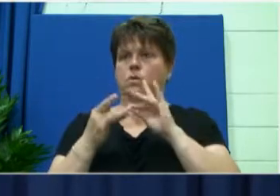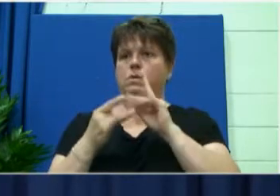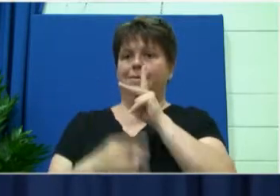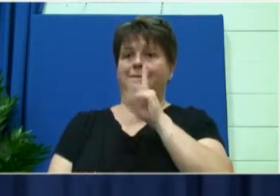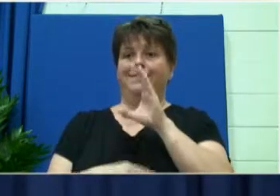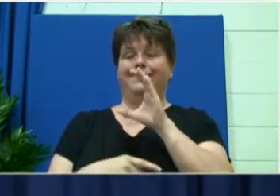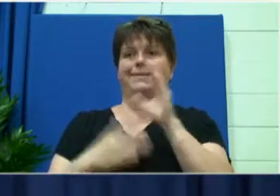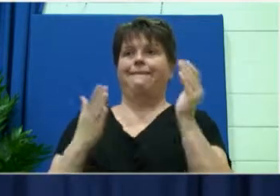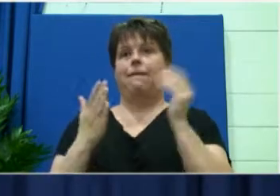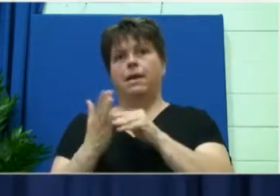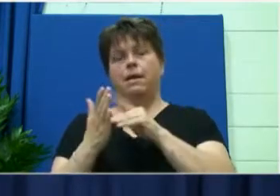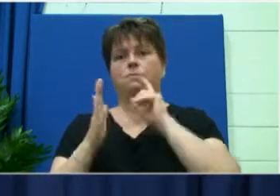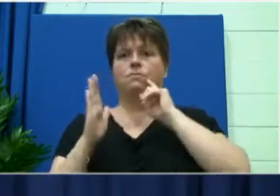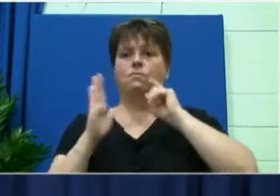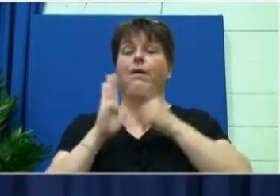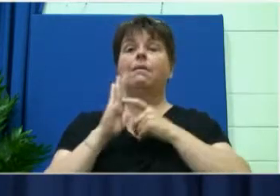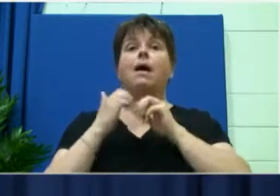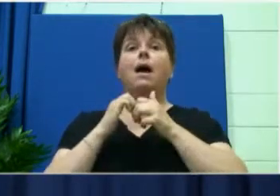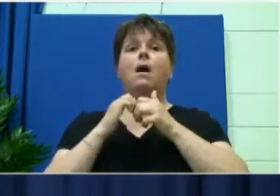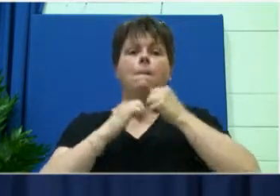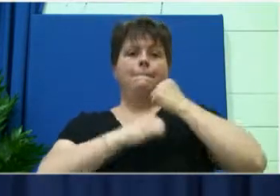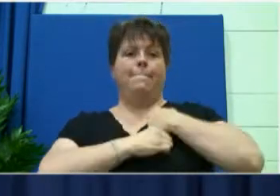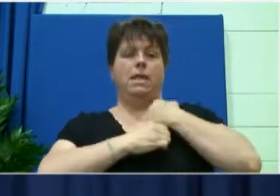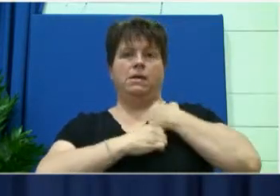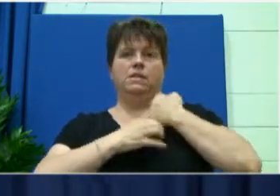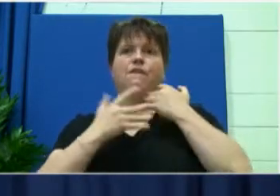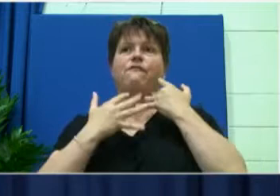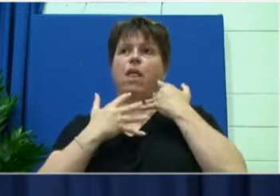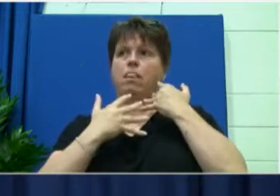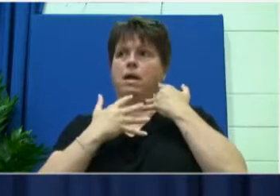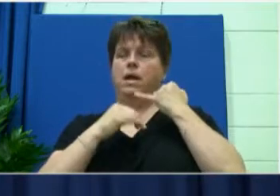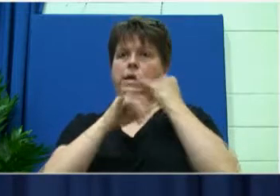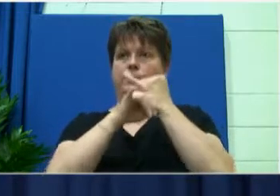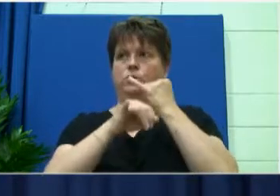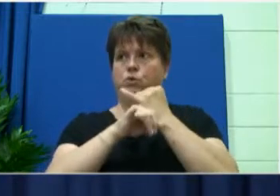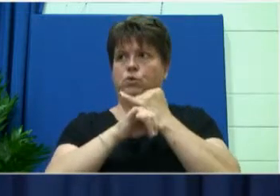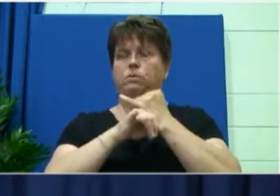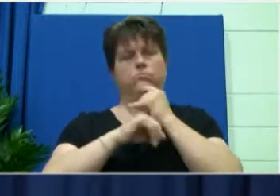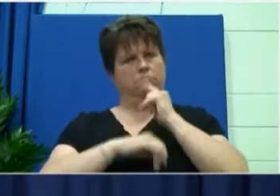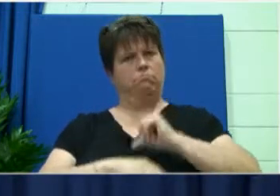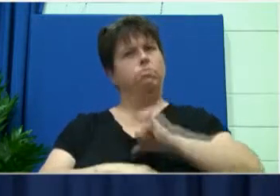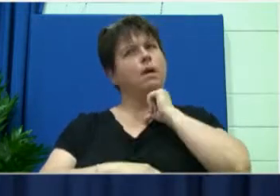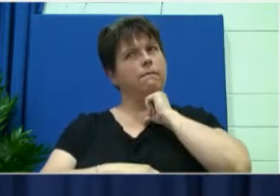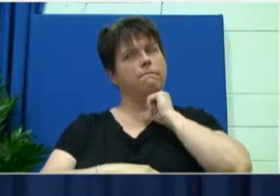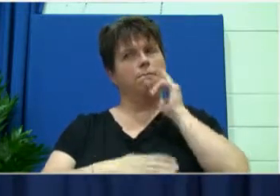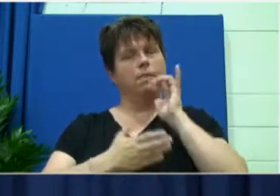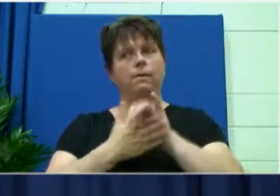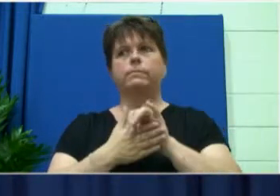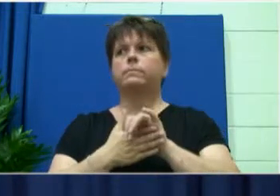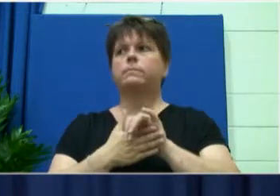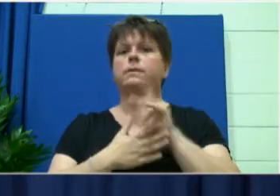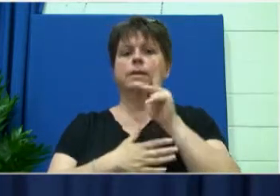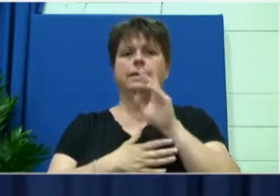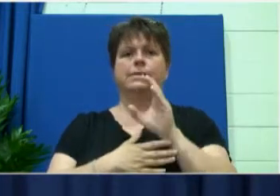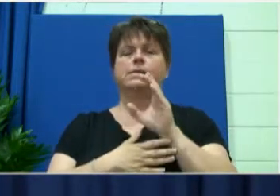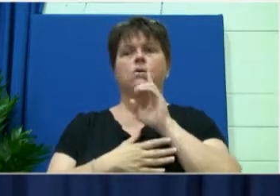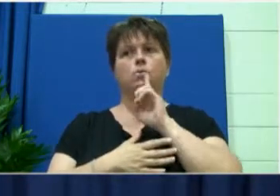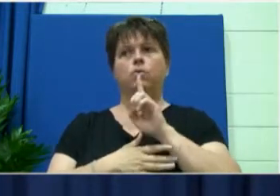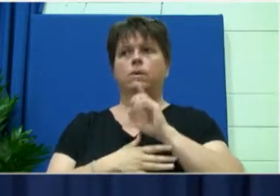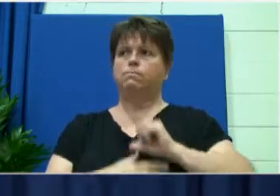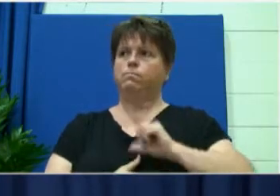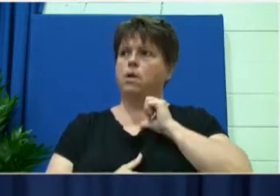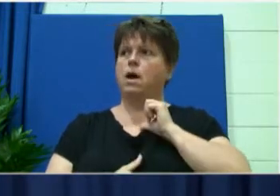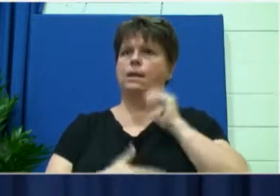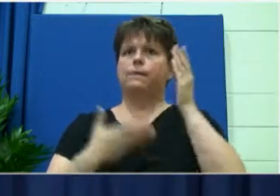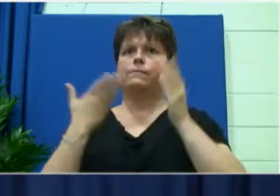KC has once again been recognized as a military-friendly institution. We're very proud of that. KC truly takes pride